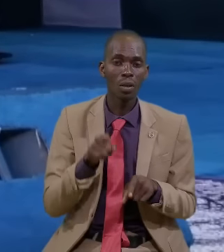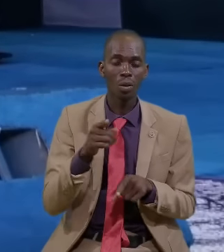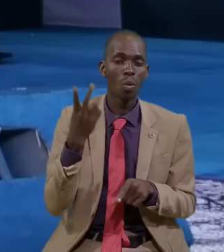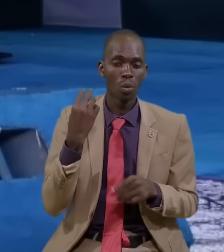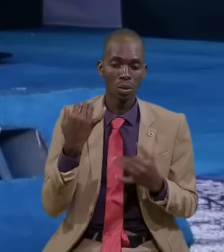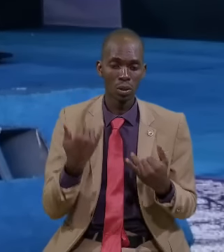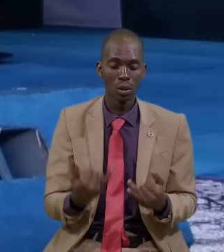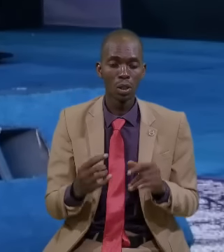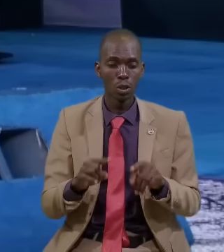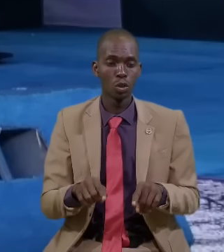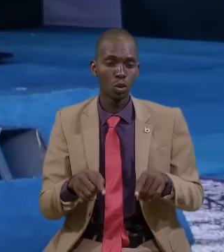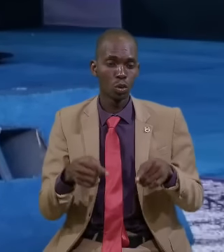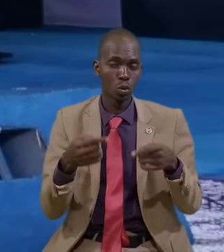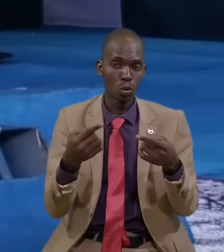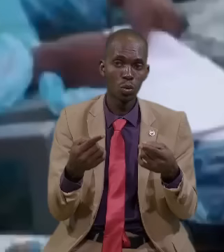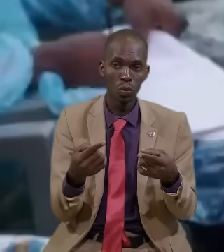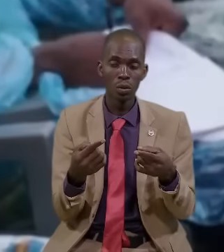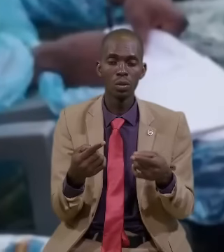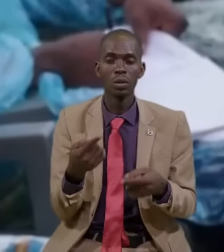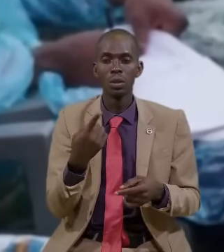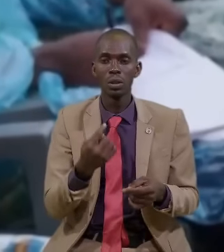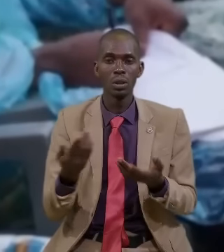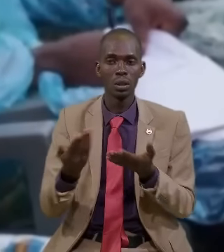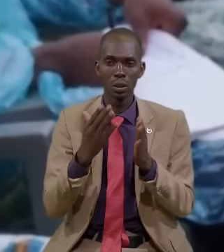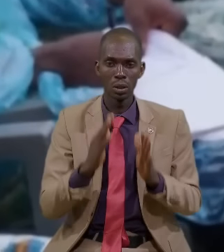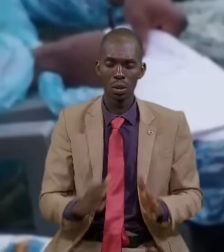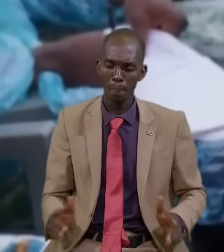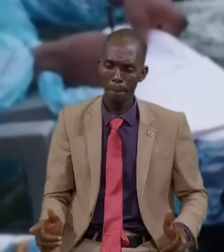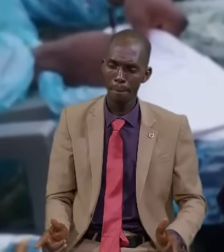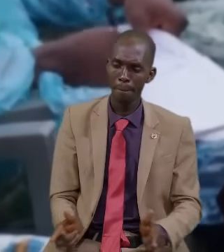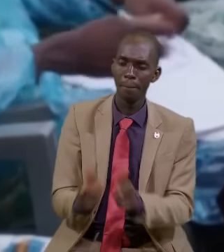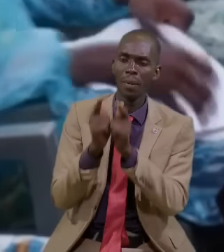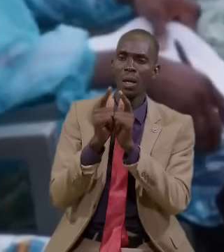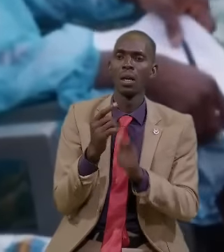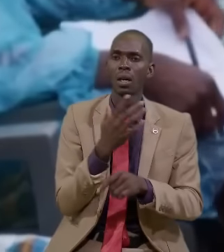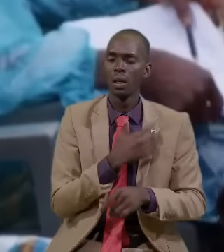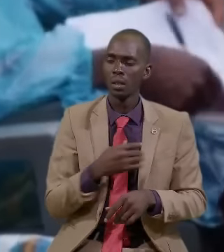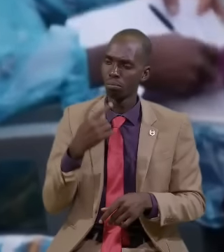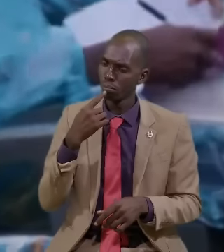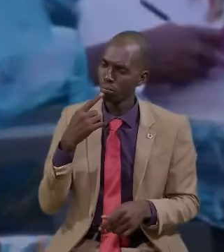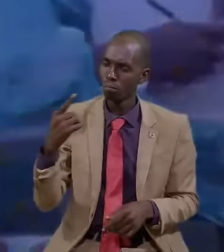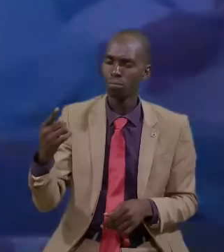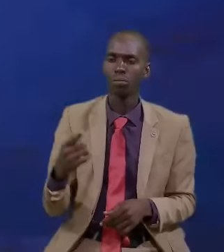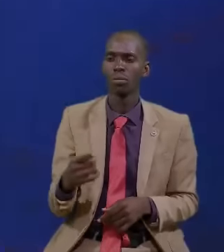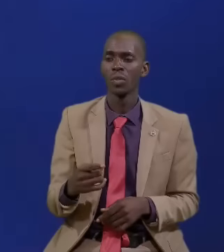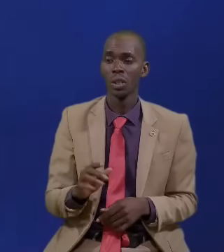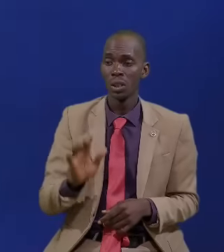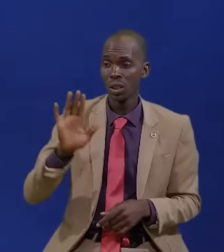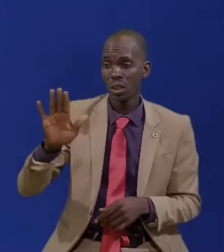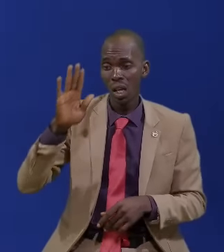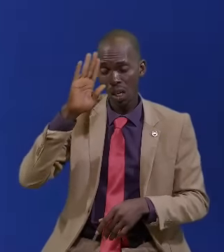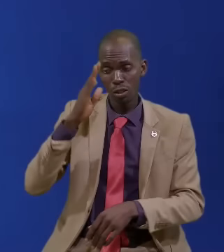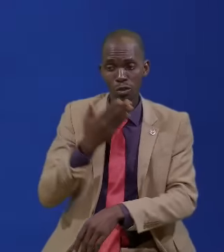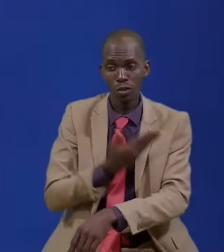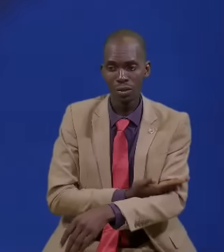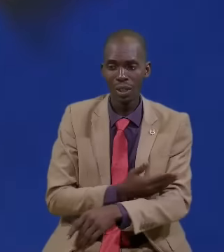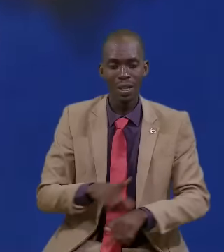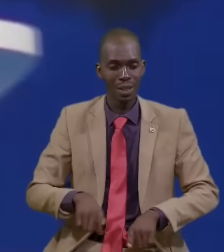down, his servants met him and told him, saying, thy son